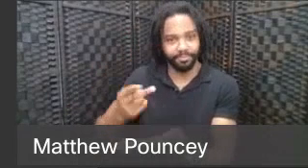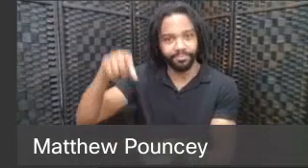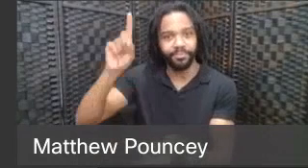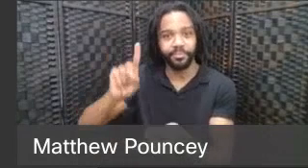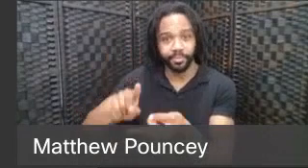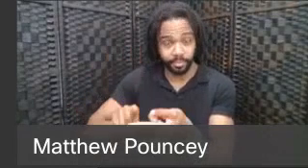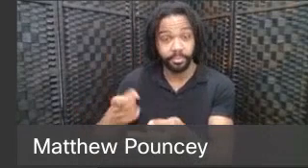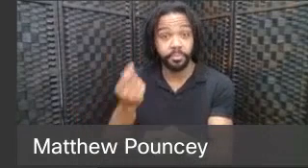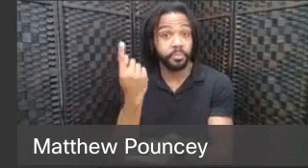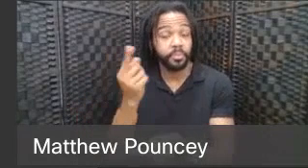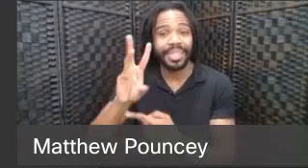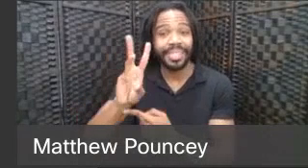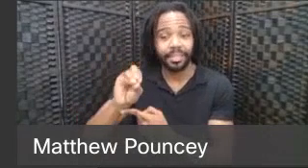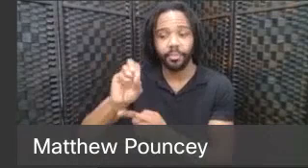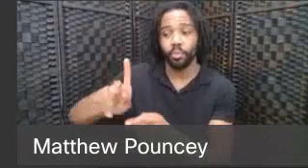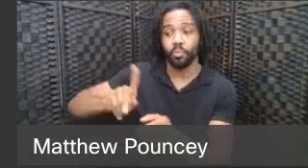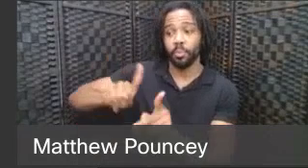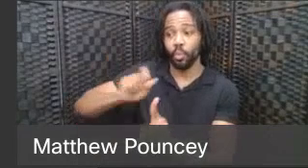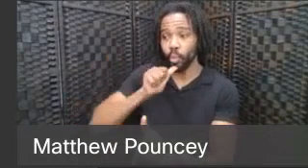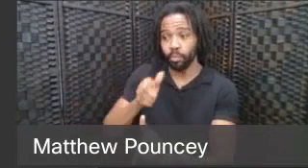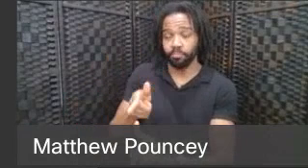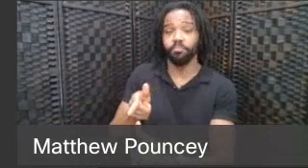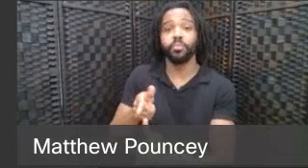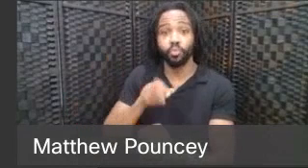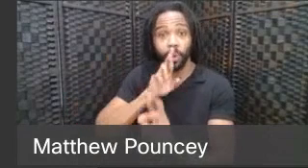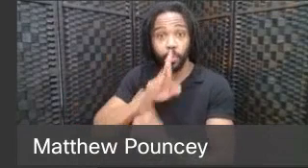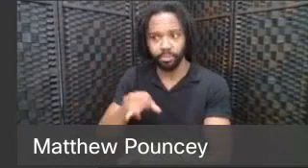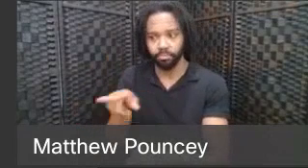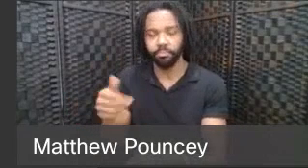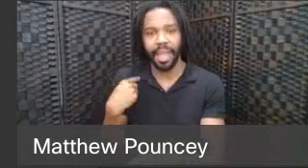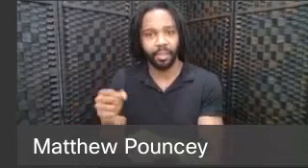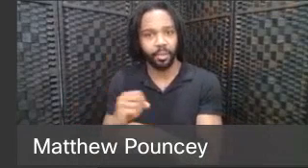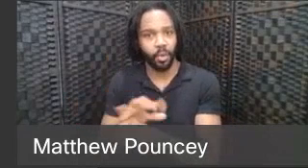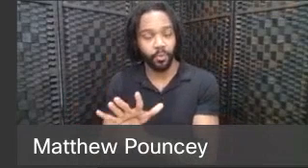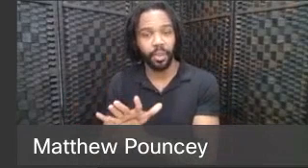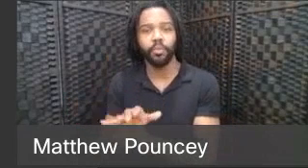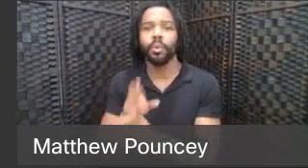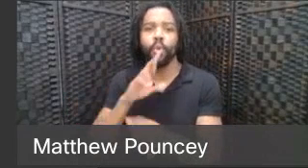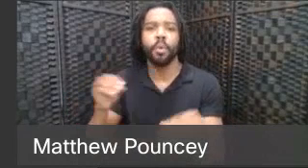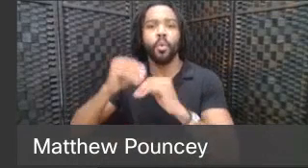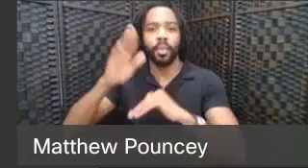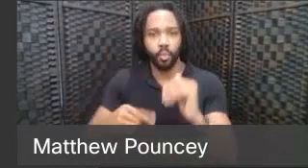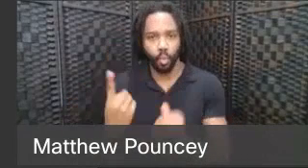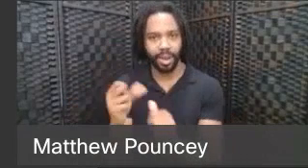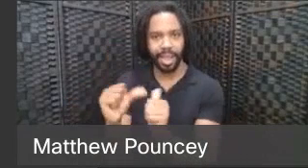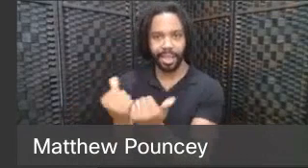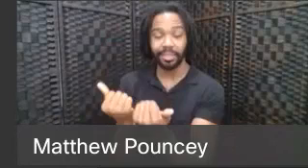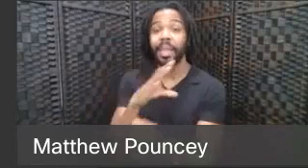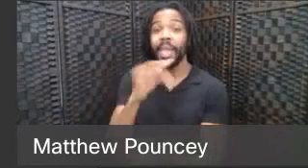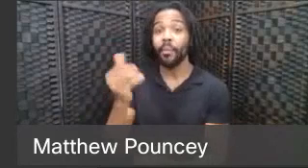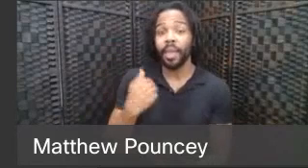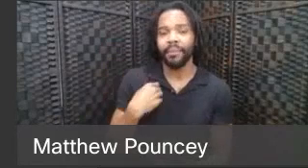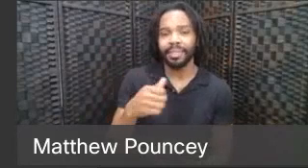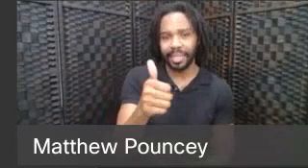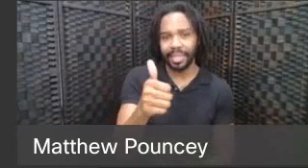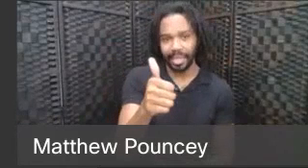60 of the people who've been reported were reported by more than one provider agency. And we have had 10 provider staff